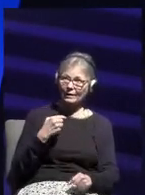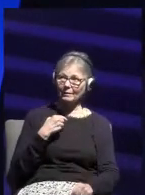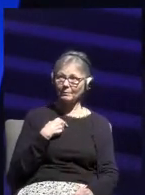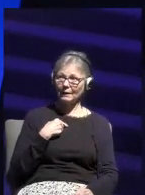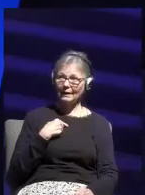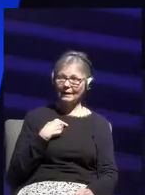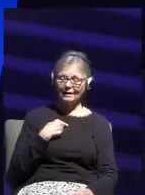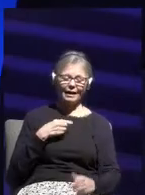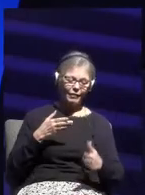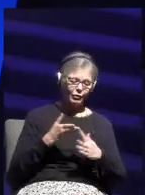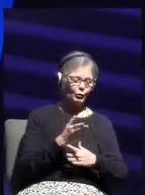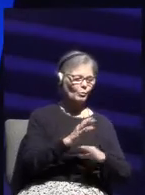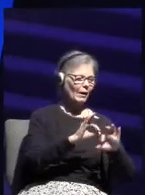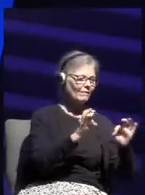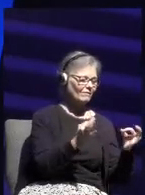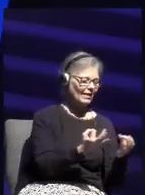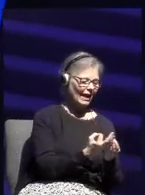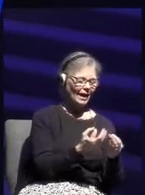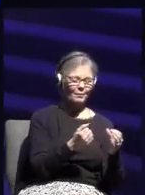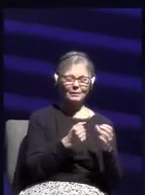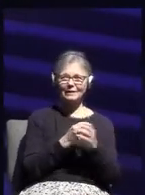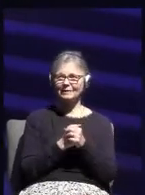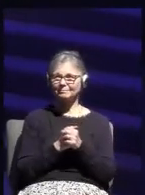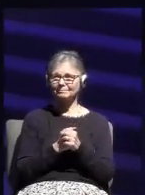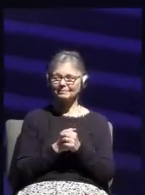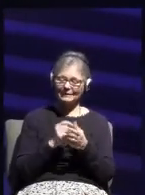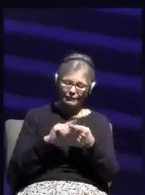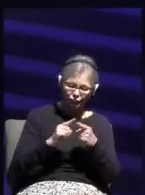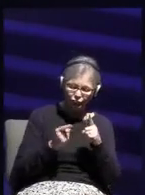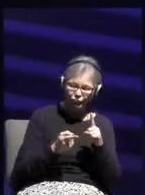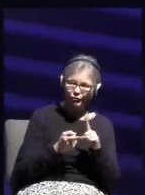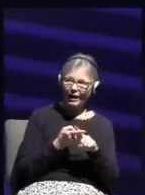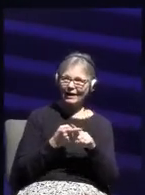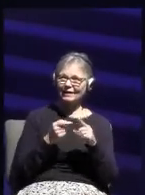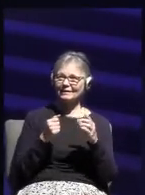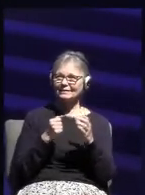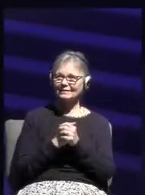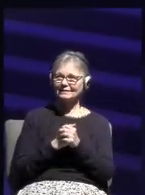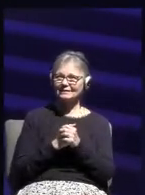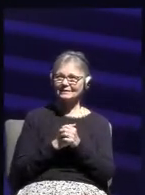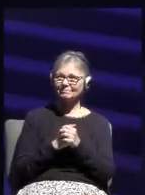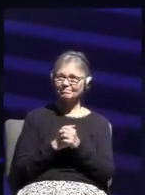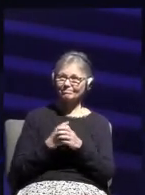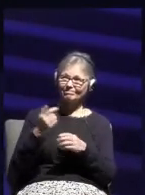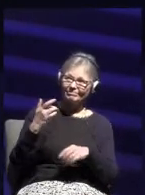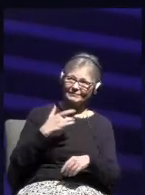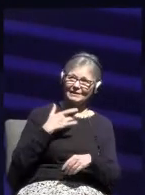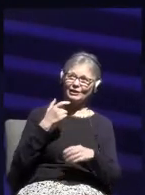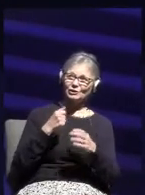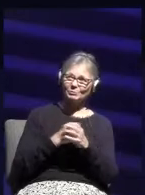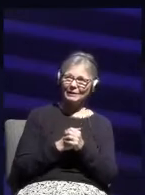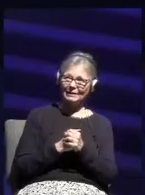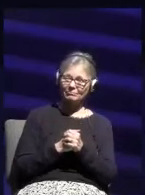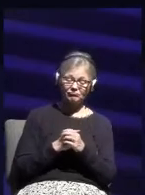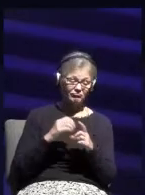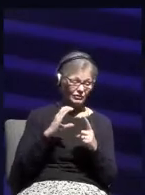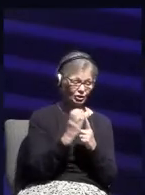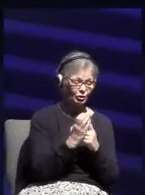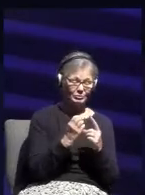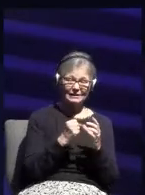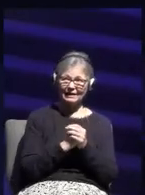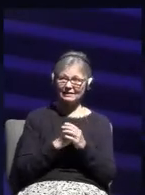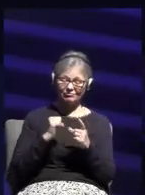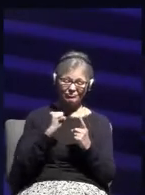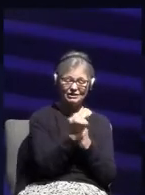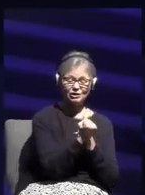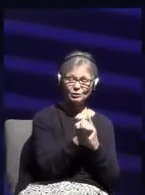through our family. Thank you, Lord, for reaching for us through our friends. Thank you, Lord, for reaching for us through circumstances. Thank you, Lord, for